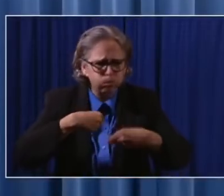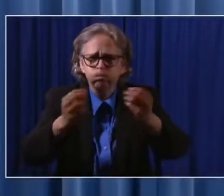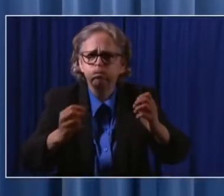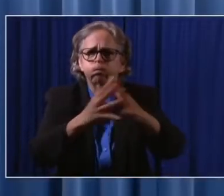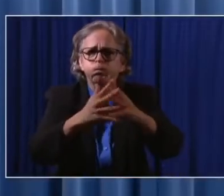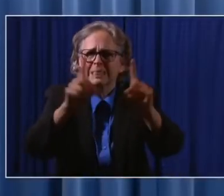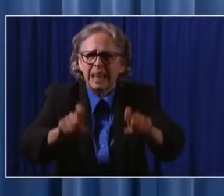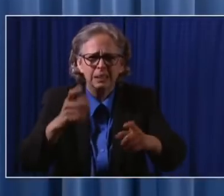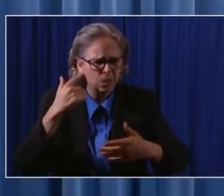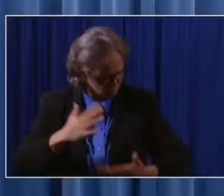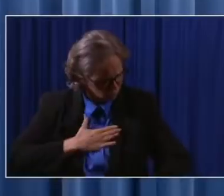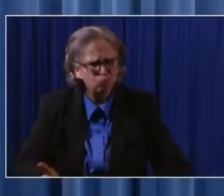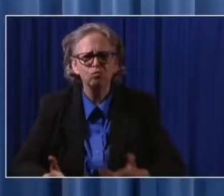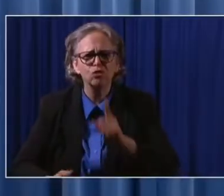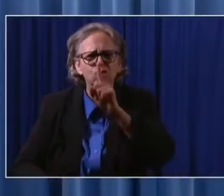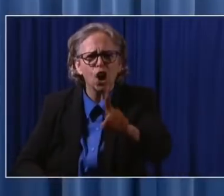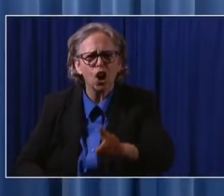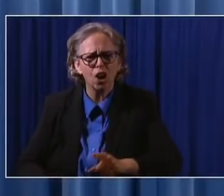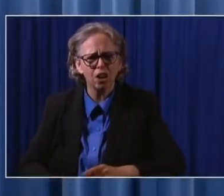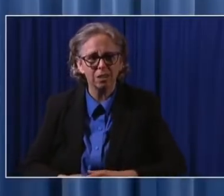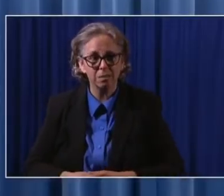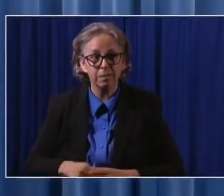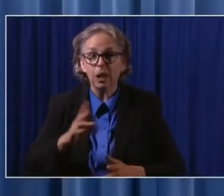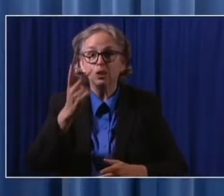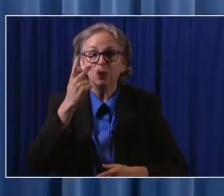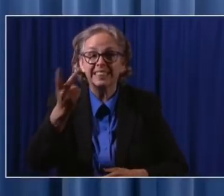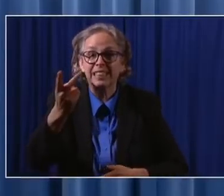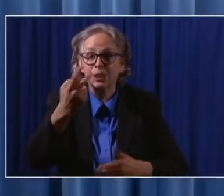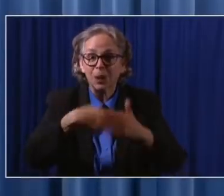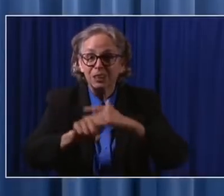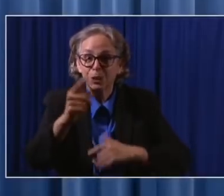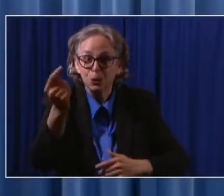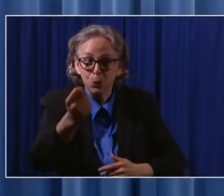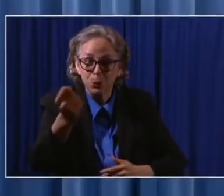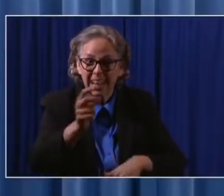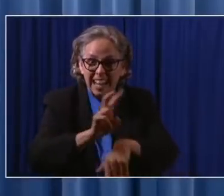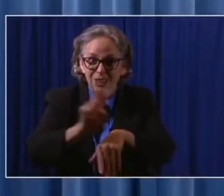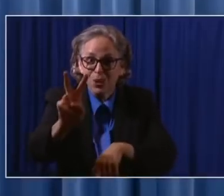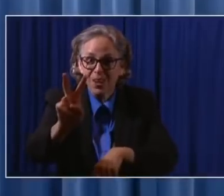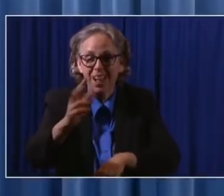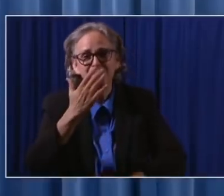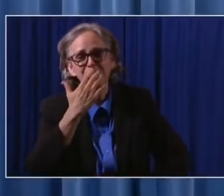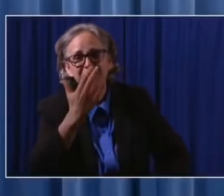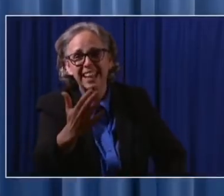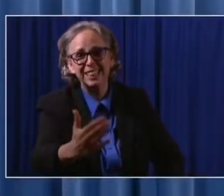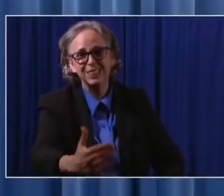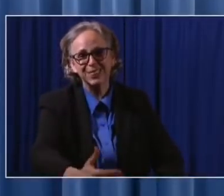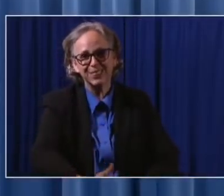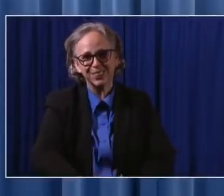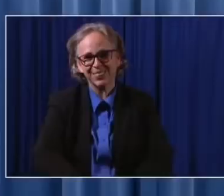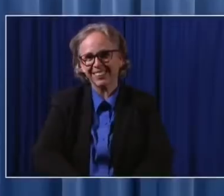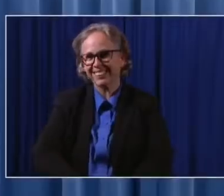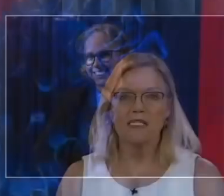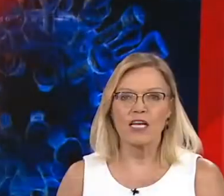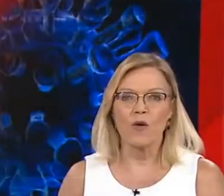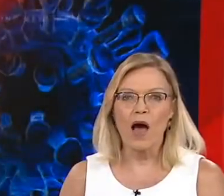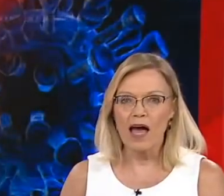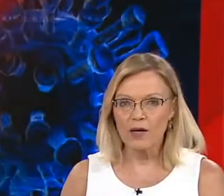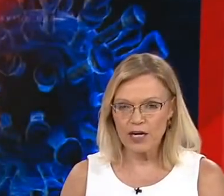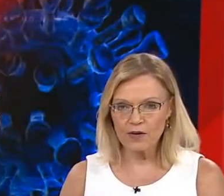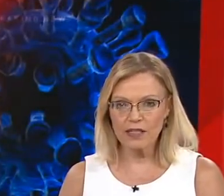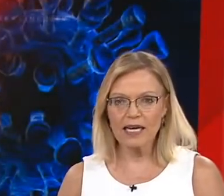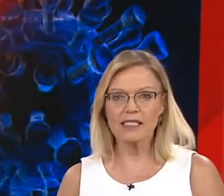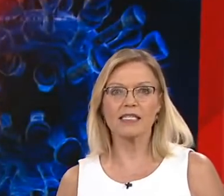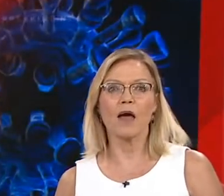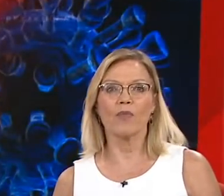So we'll see you all. We'll see you all Tuesday at 2 o'clock. Thank you very much. Governor DeWine wrapping up his briefing on the coronavirus in